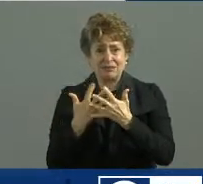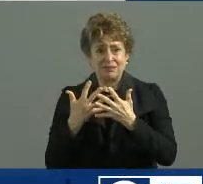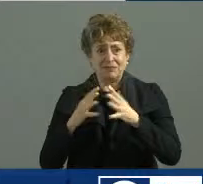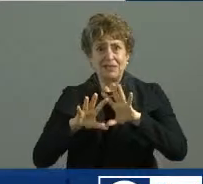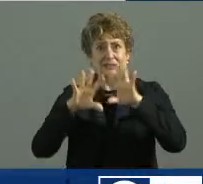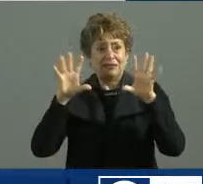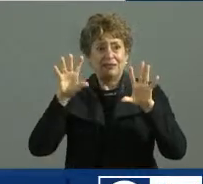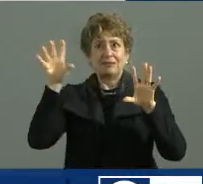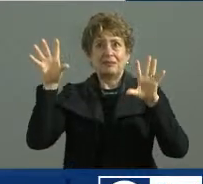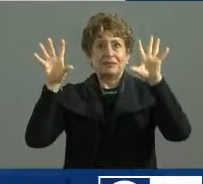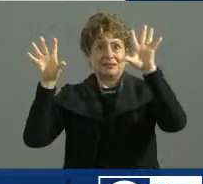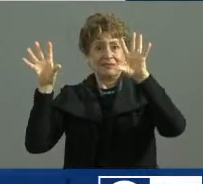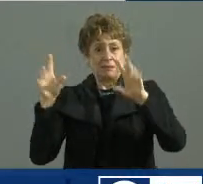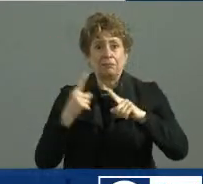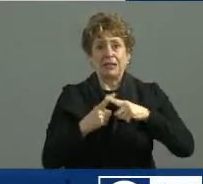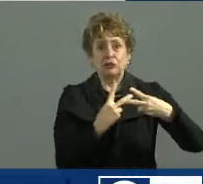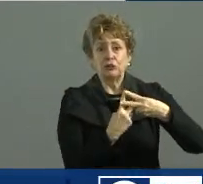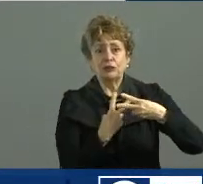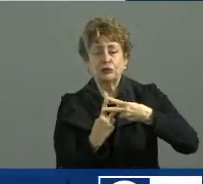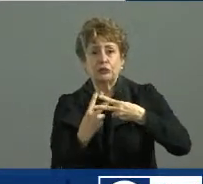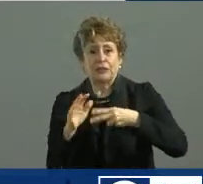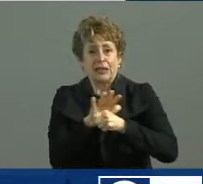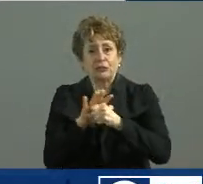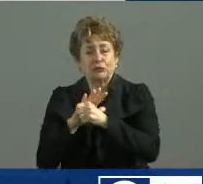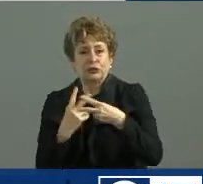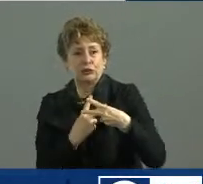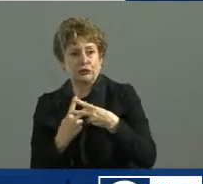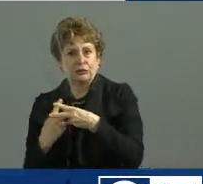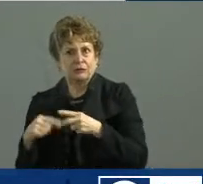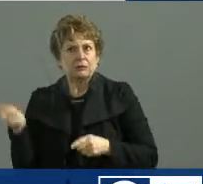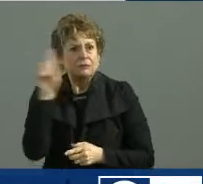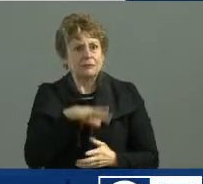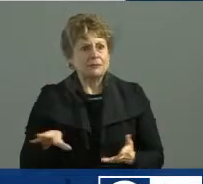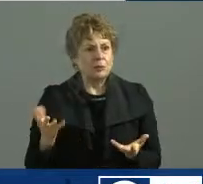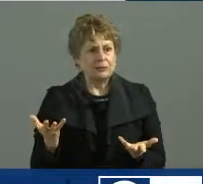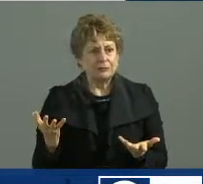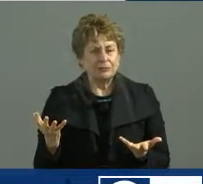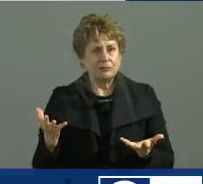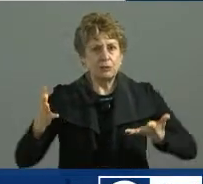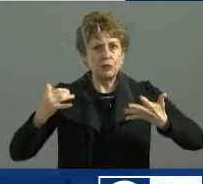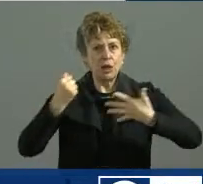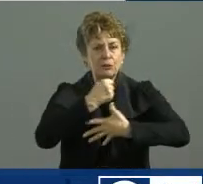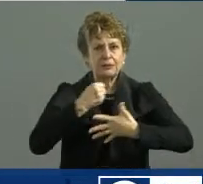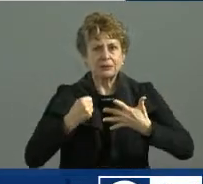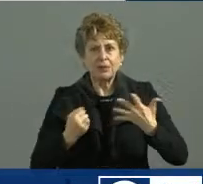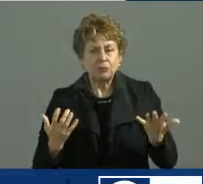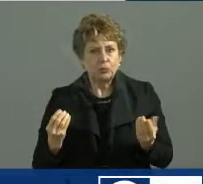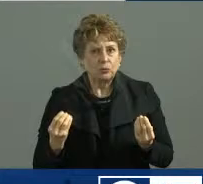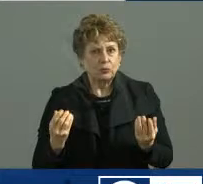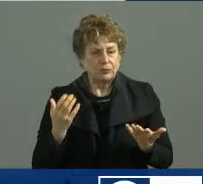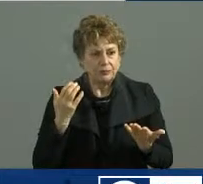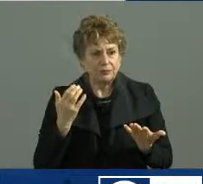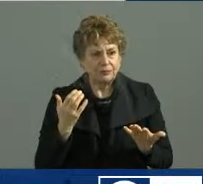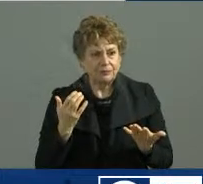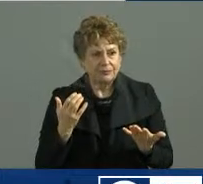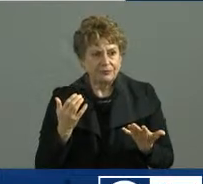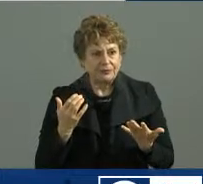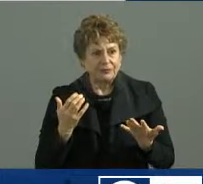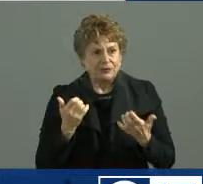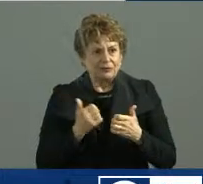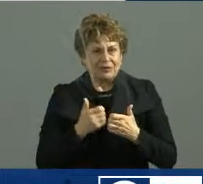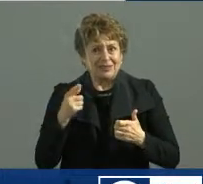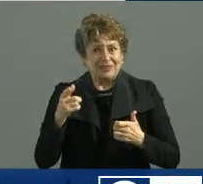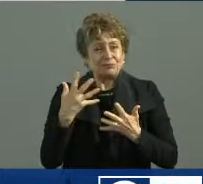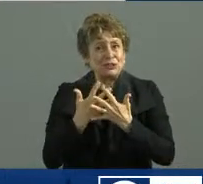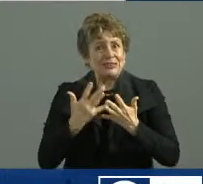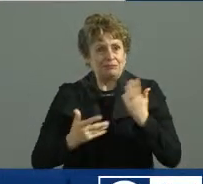be consideration for prioritizing inmates with high-risk conditions before inmates in the